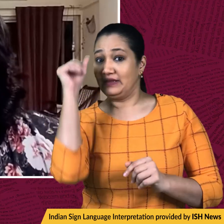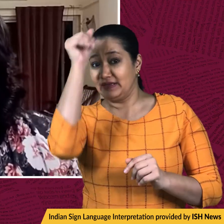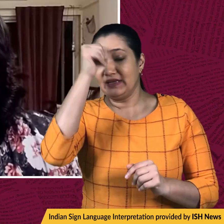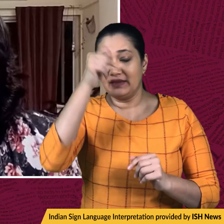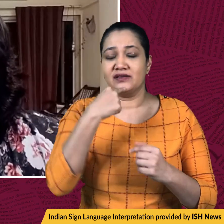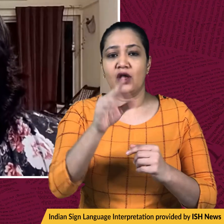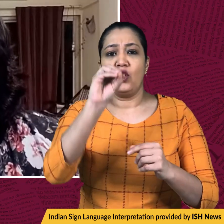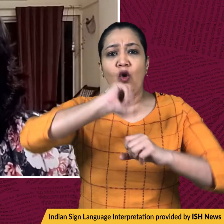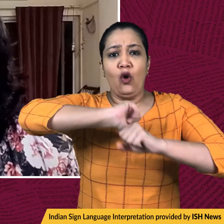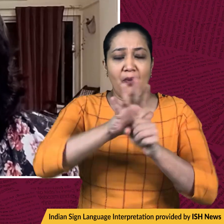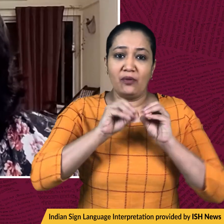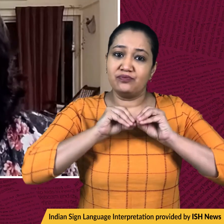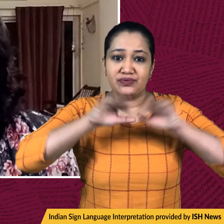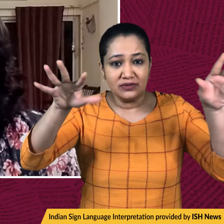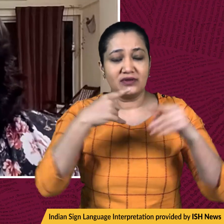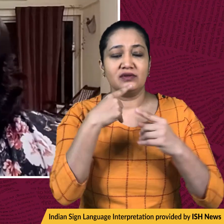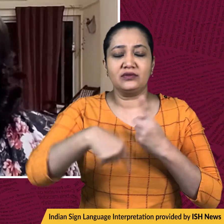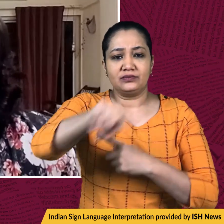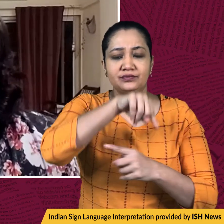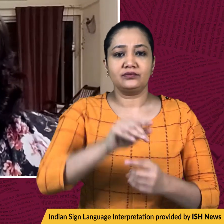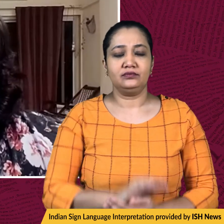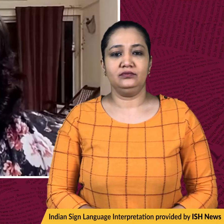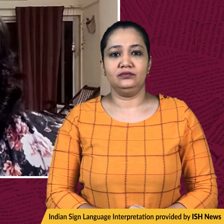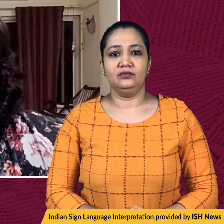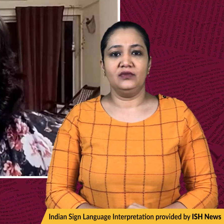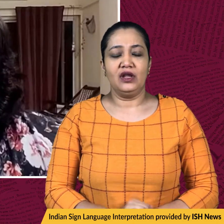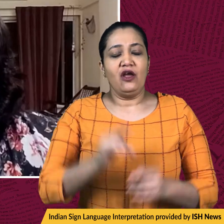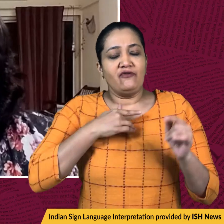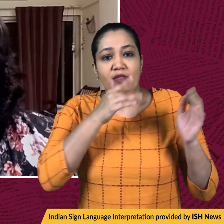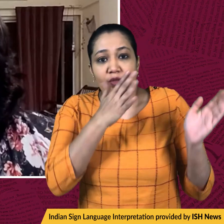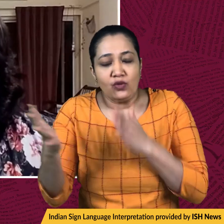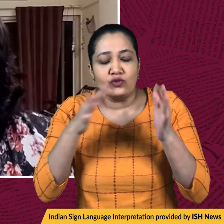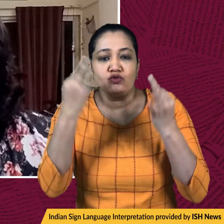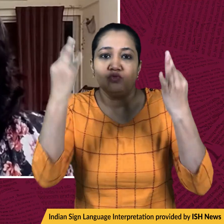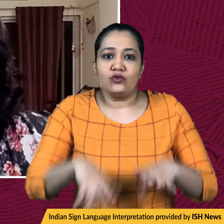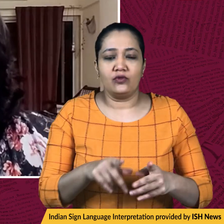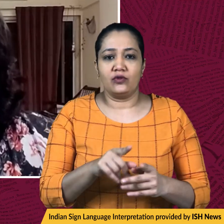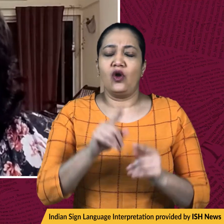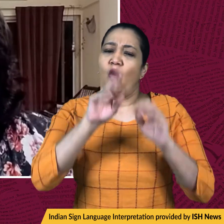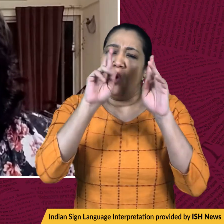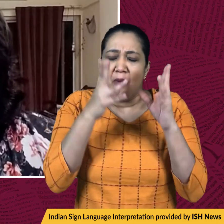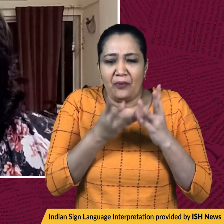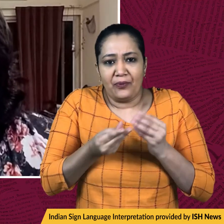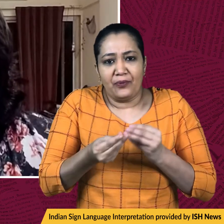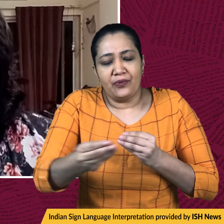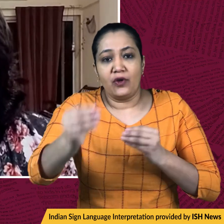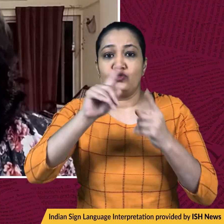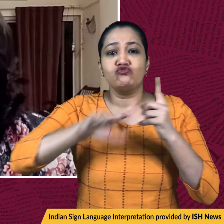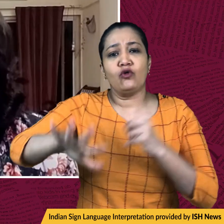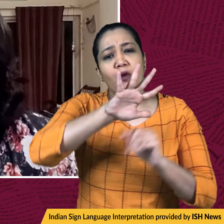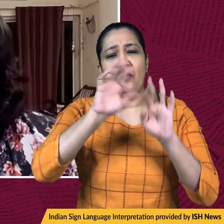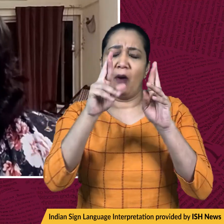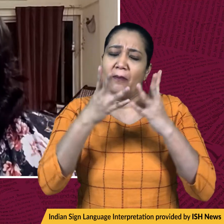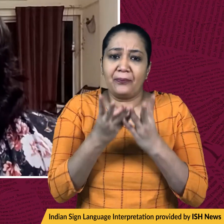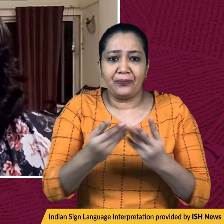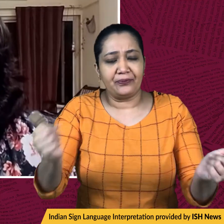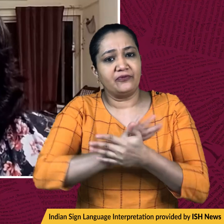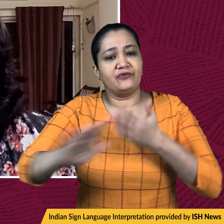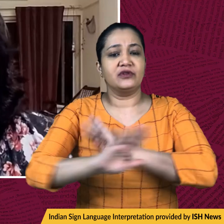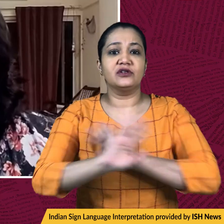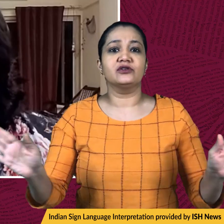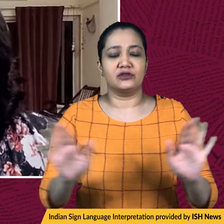said that the Omicron variant has moved the COVID-19 pandemic into a new phase and could bring it to an end in Europe. Now,